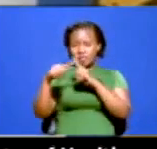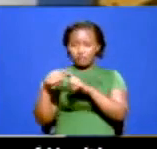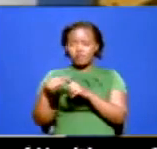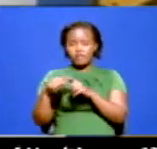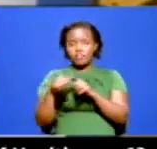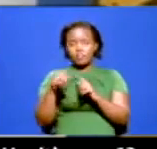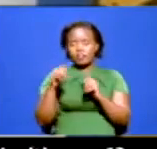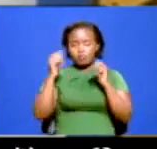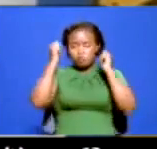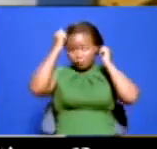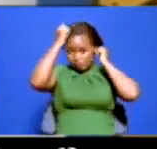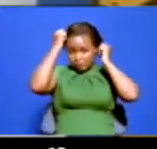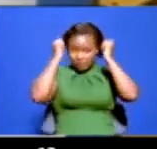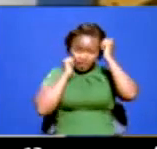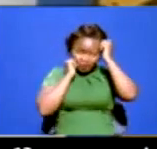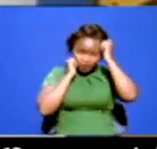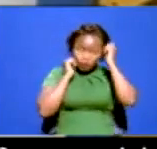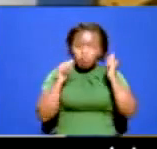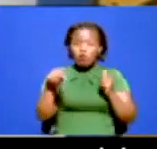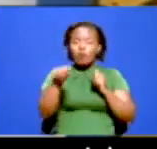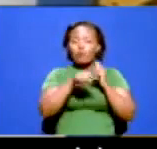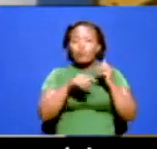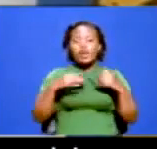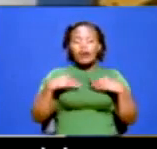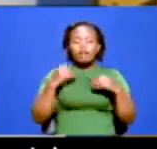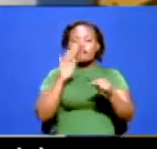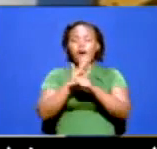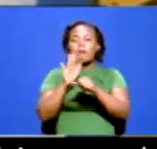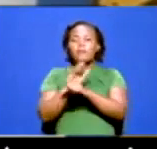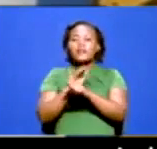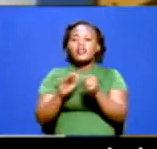and for good reason. We have a number of areas that